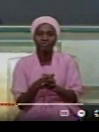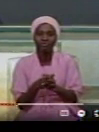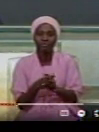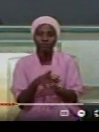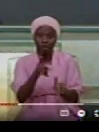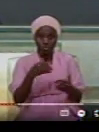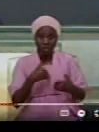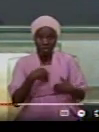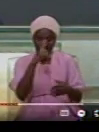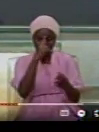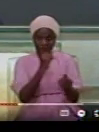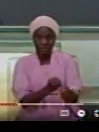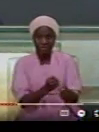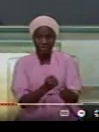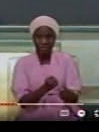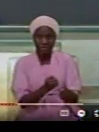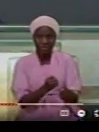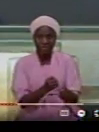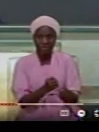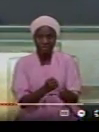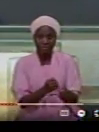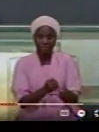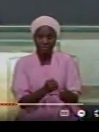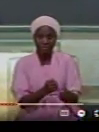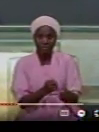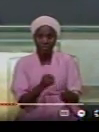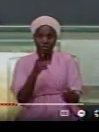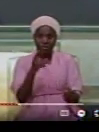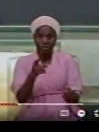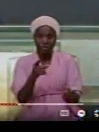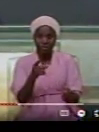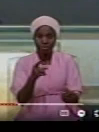You have faith, you're fearless.